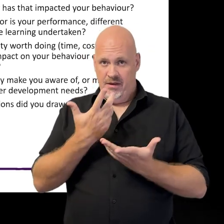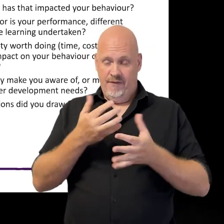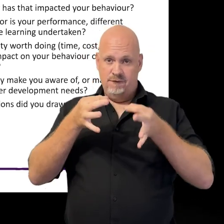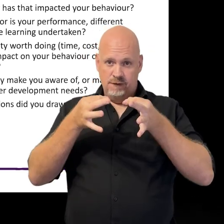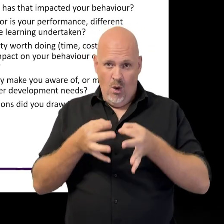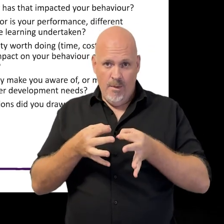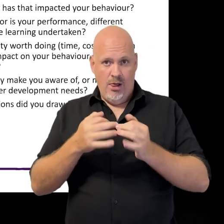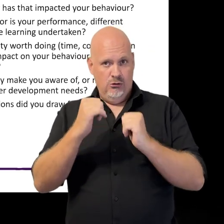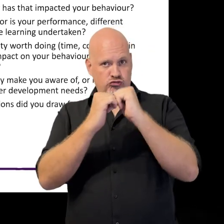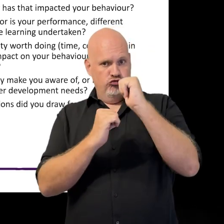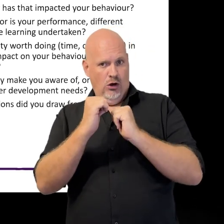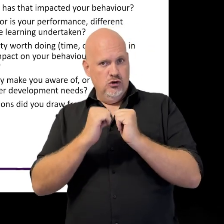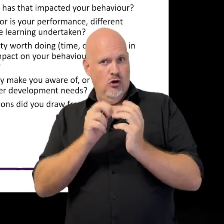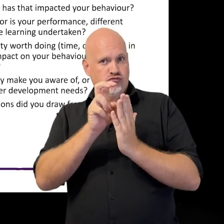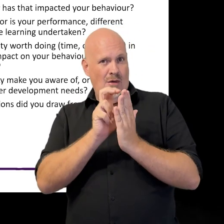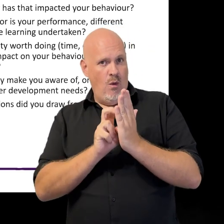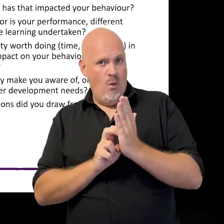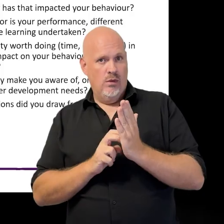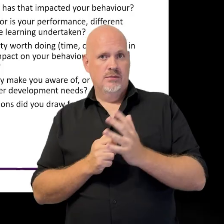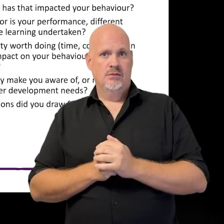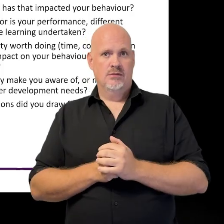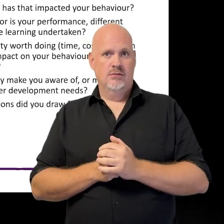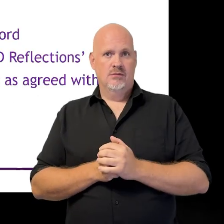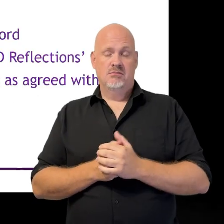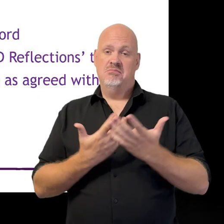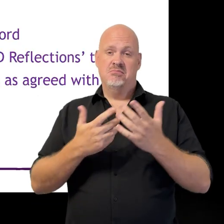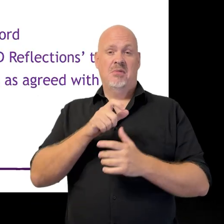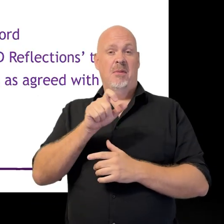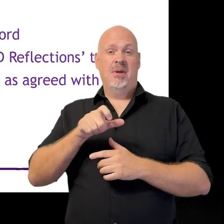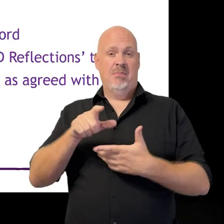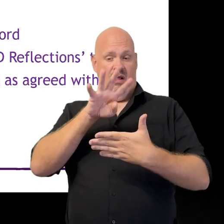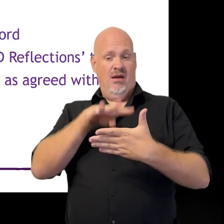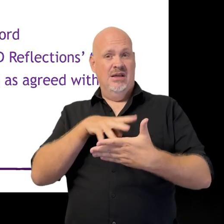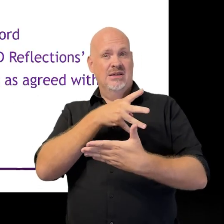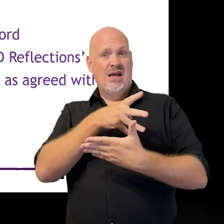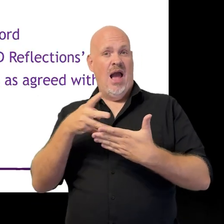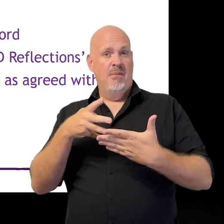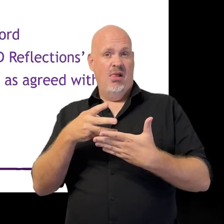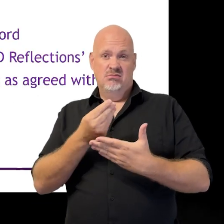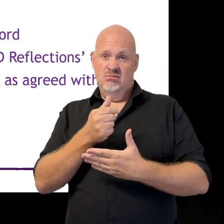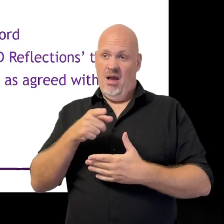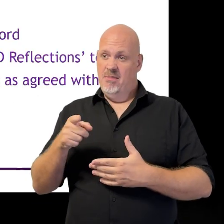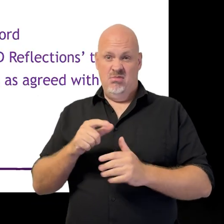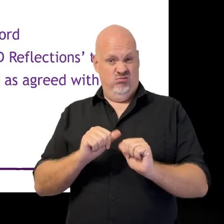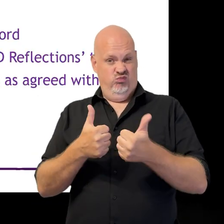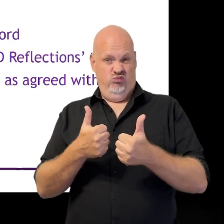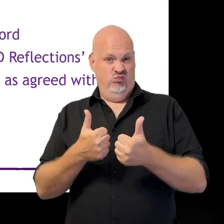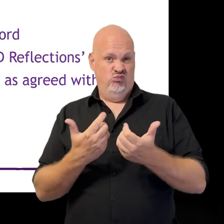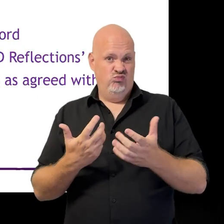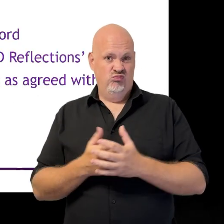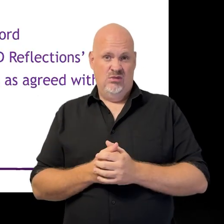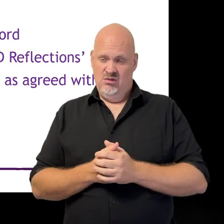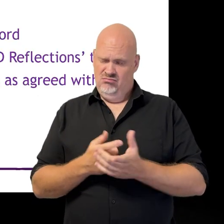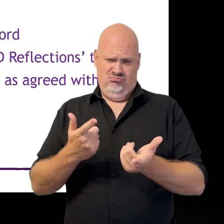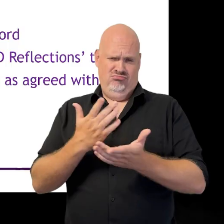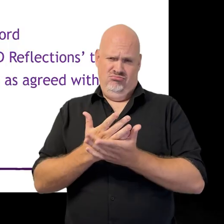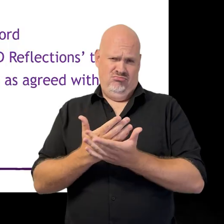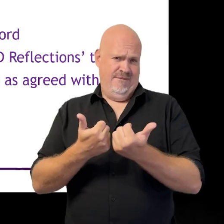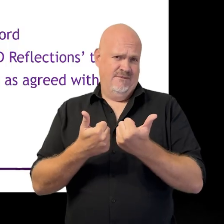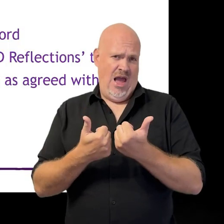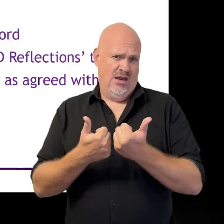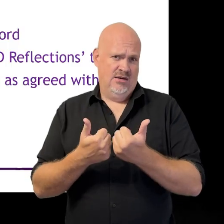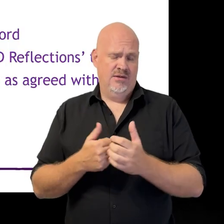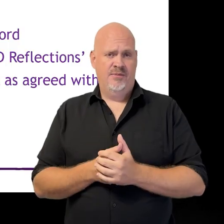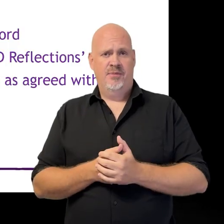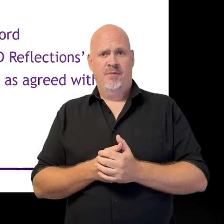And as we've said, your response to Q5 should be captured within your CPD record, and that's up to you